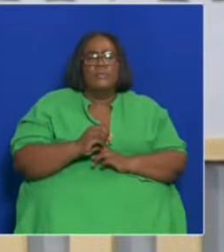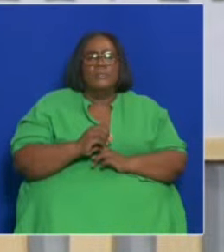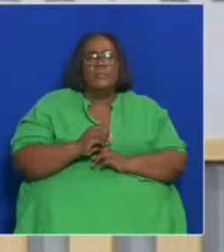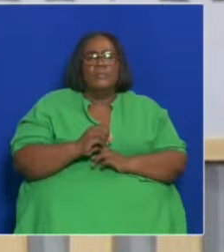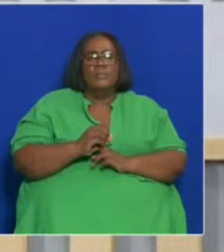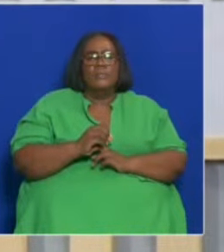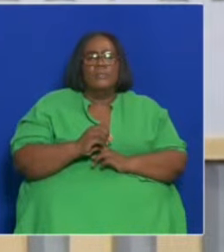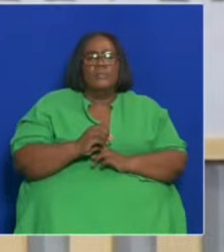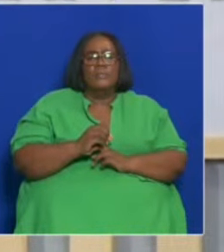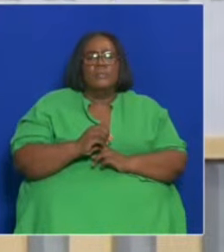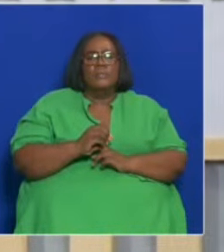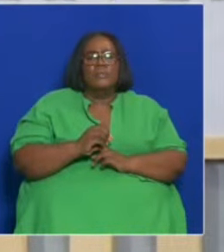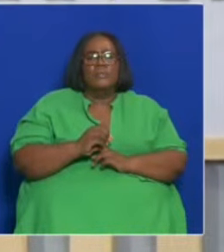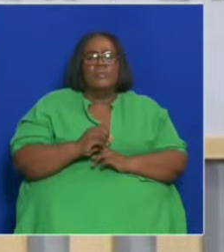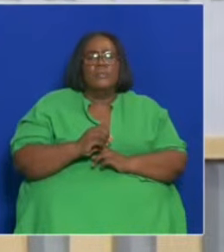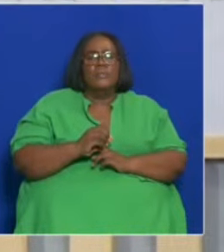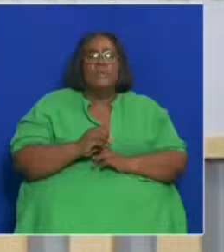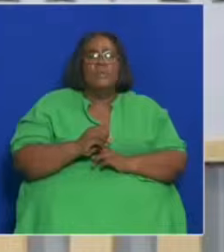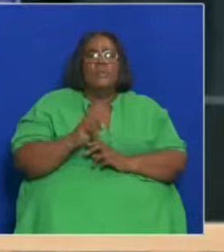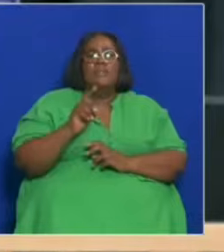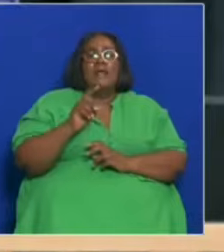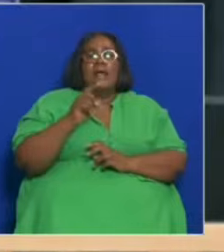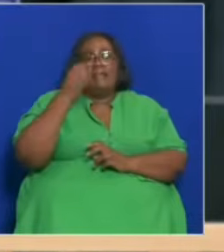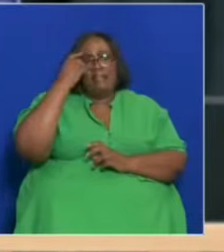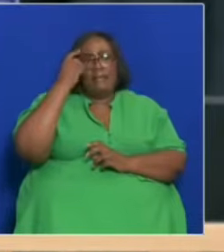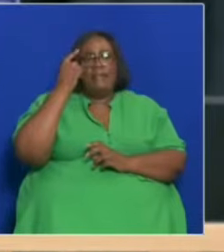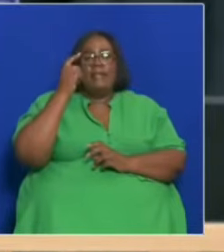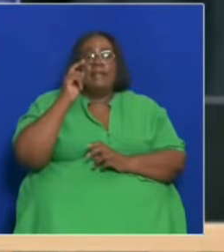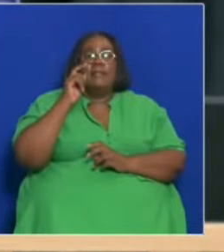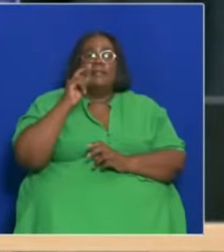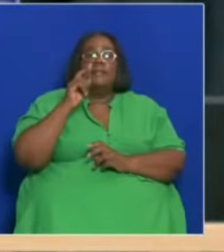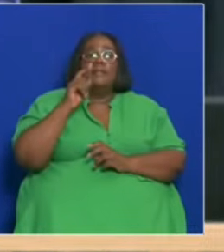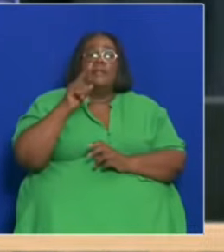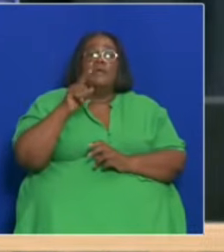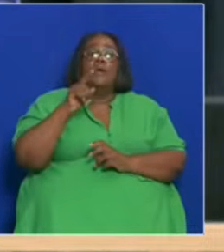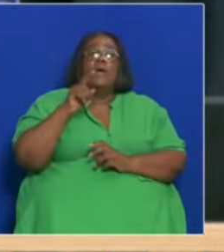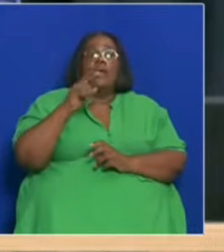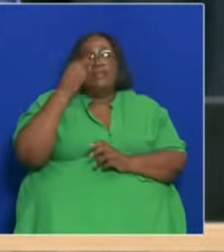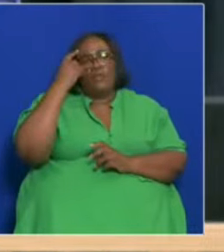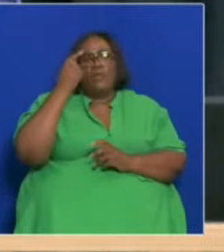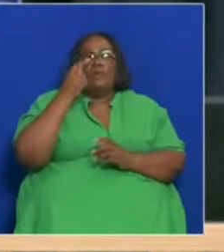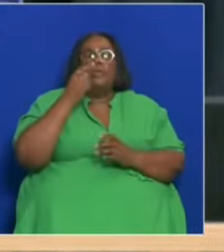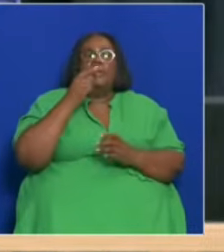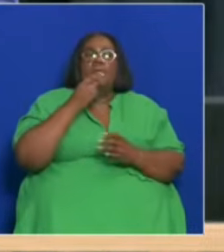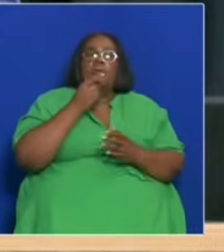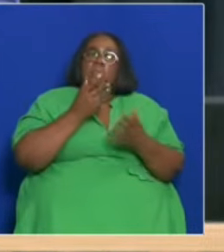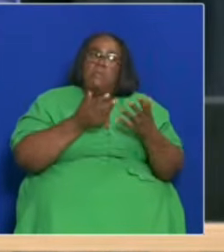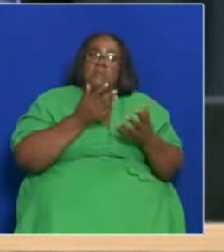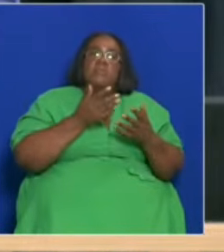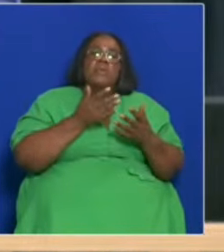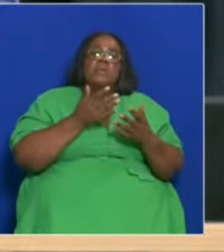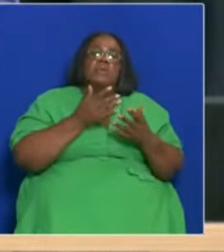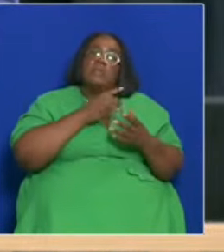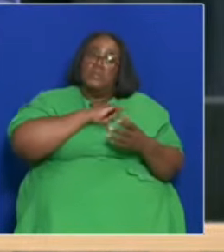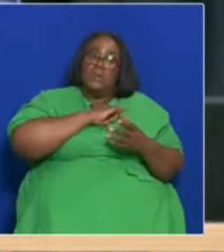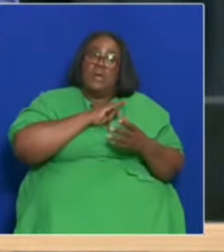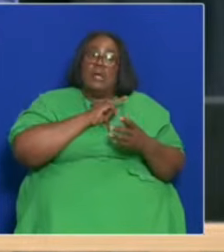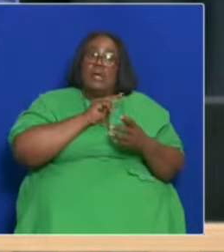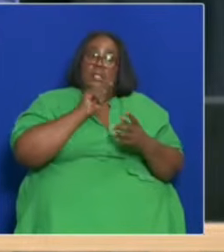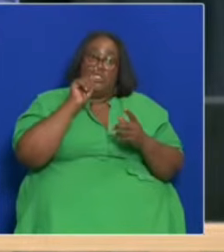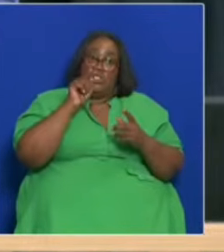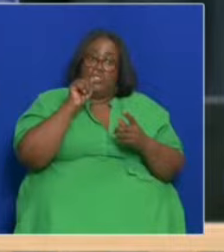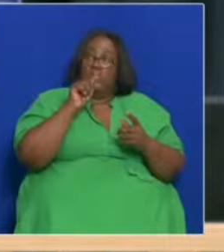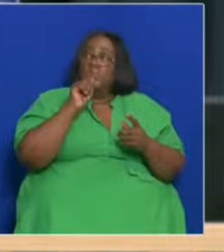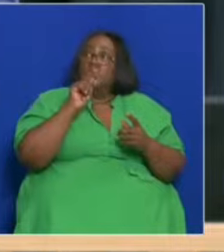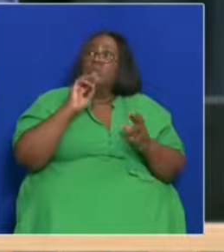the minister. That's how I understood it. Assuming there was a letter from the minister, do you not find it odd that the